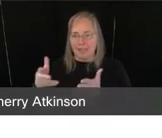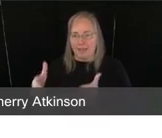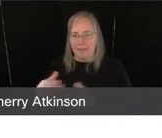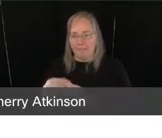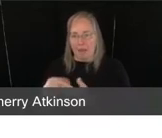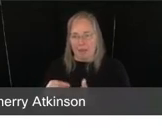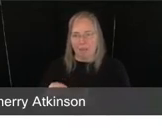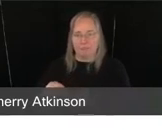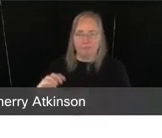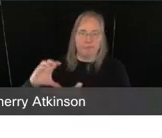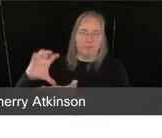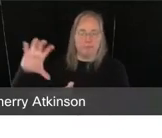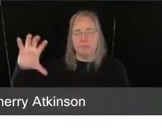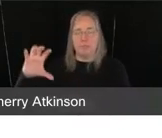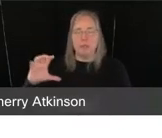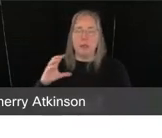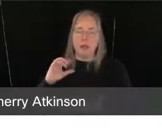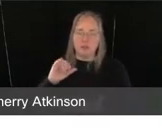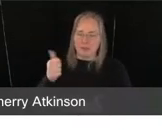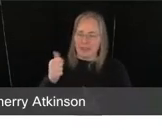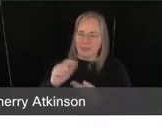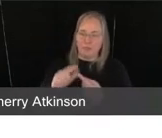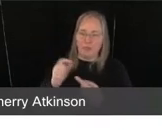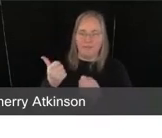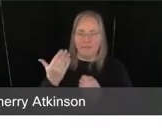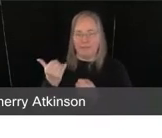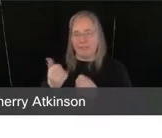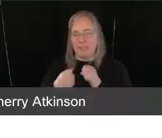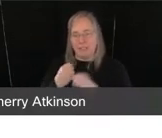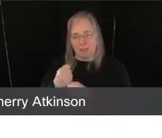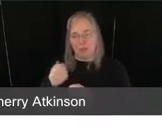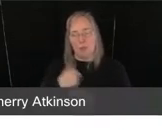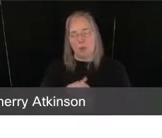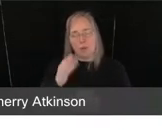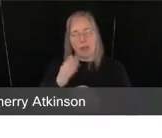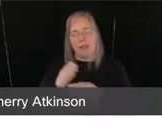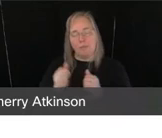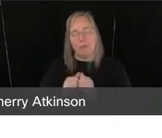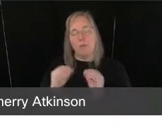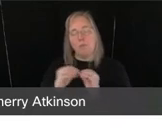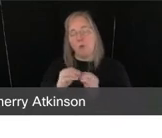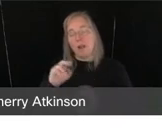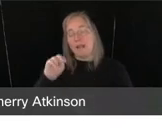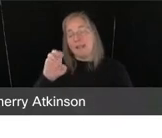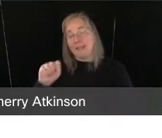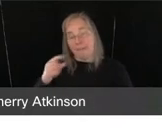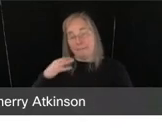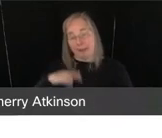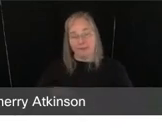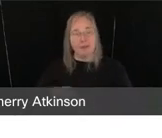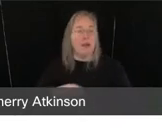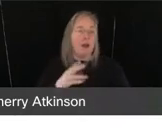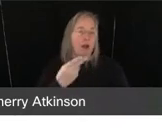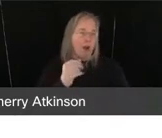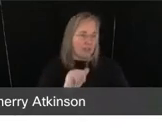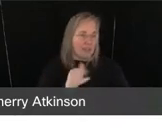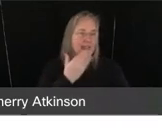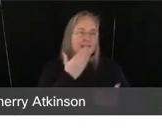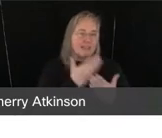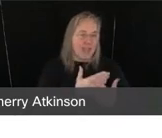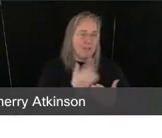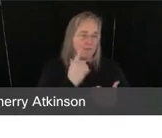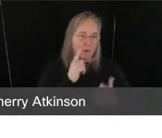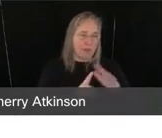that point started to get more net benefit by that time. Yeah, and Holly, thank you for bringing that up. Chow, if you just